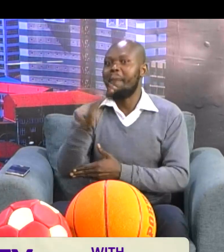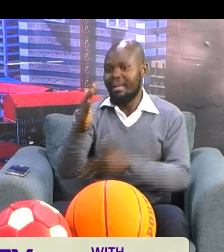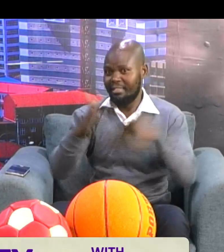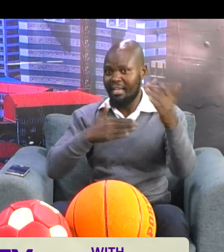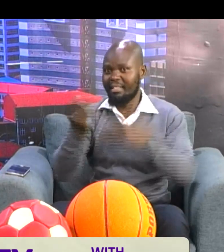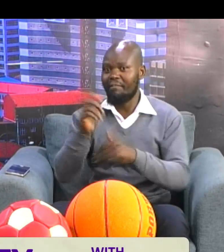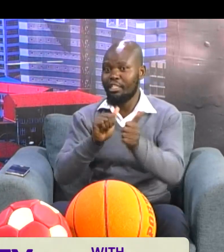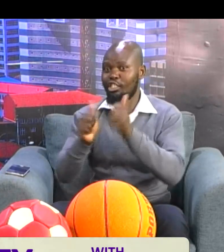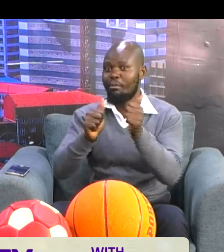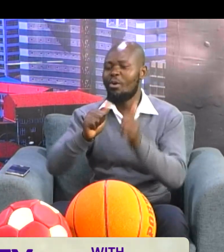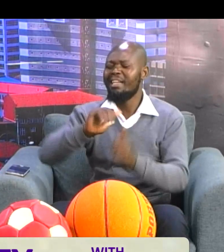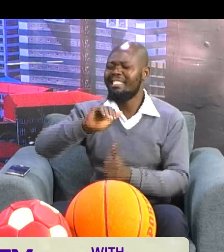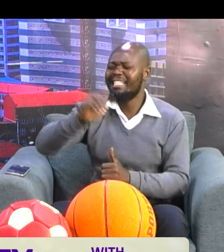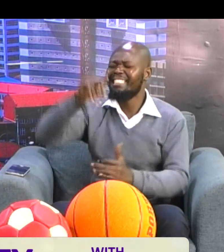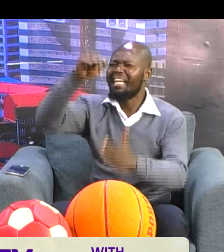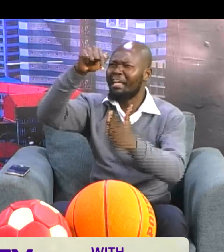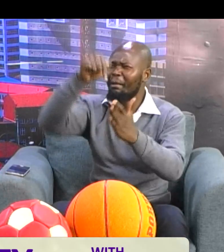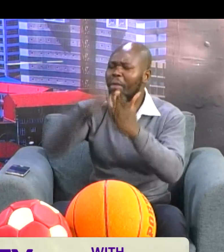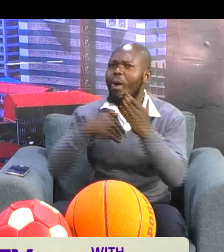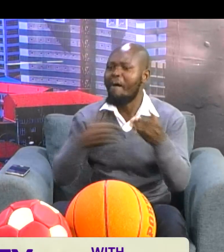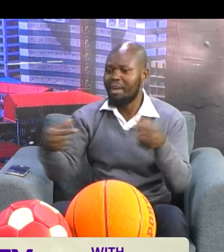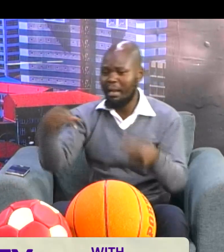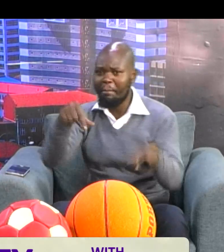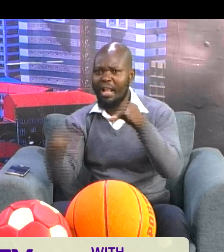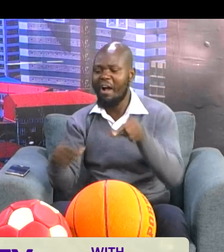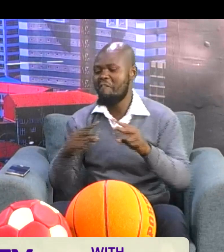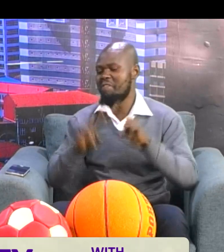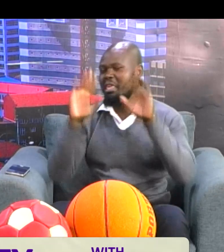Welcome back to Sports City Extra show,